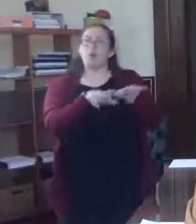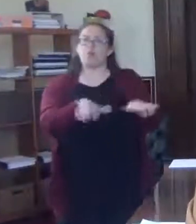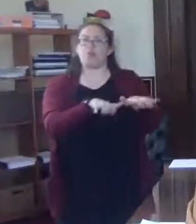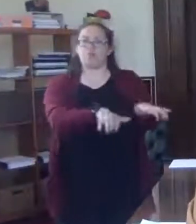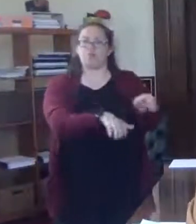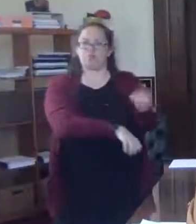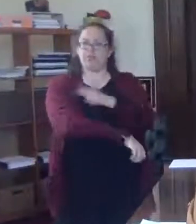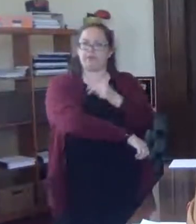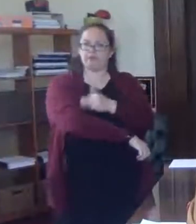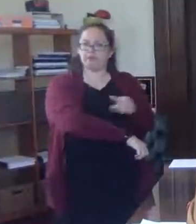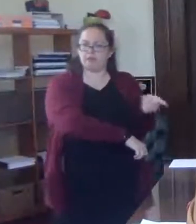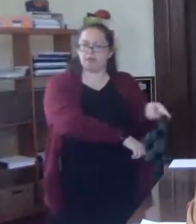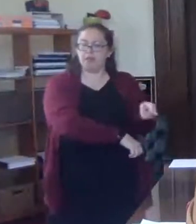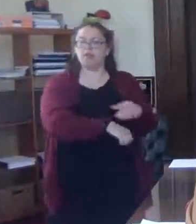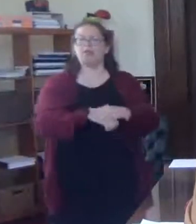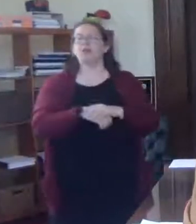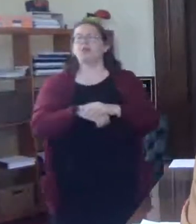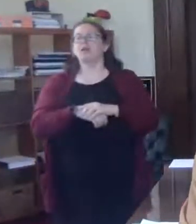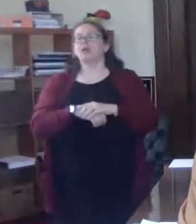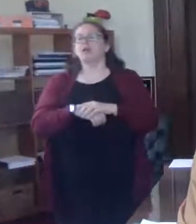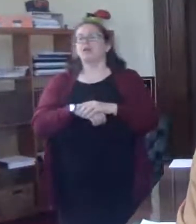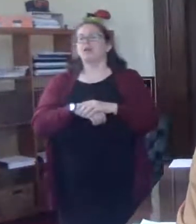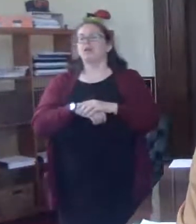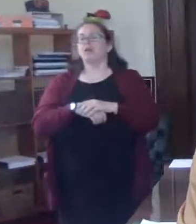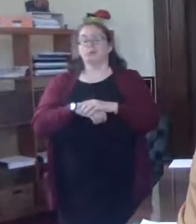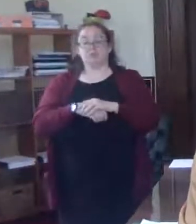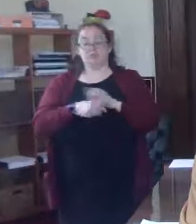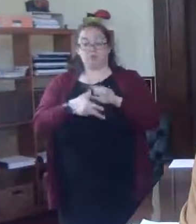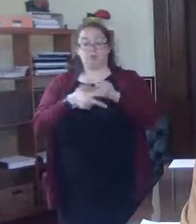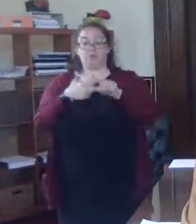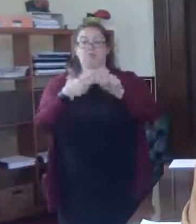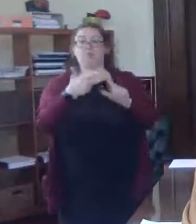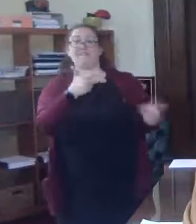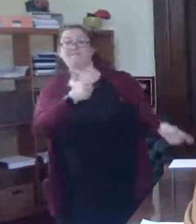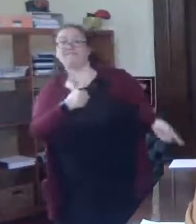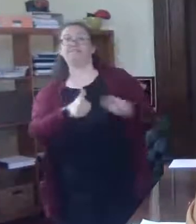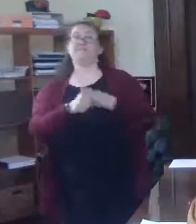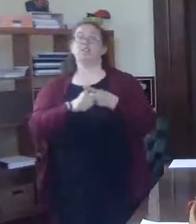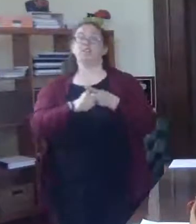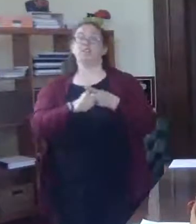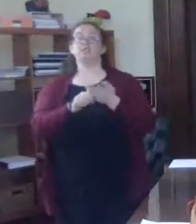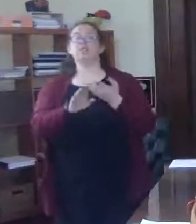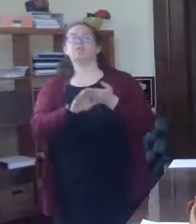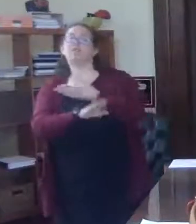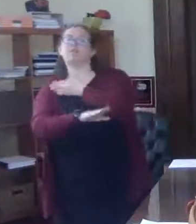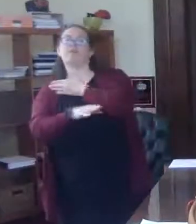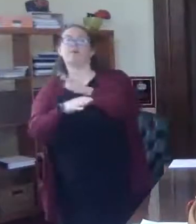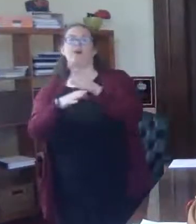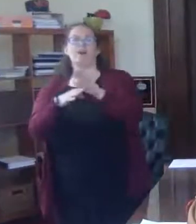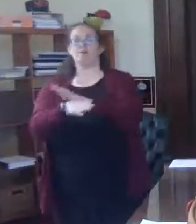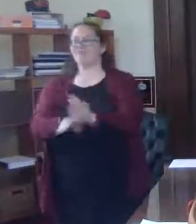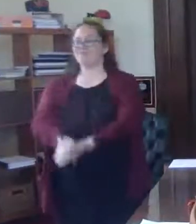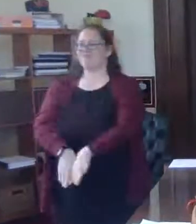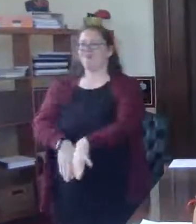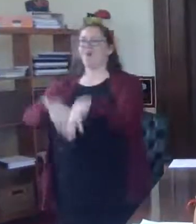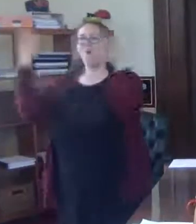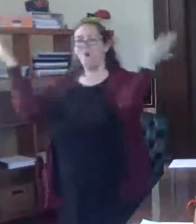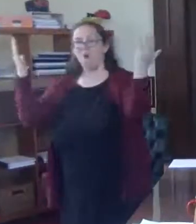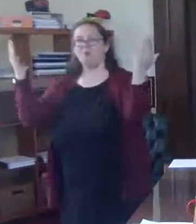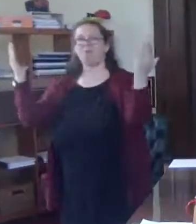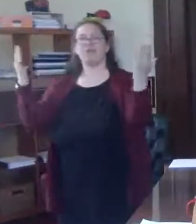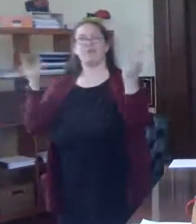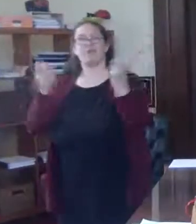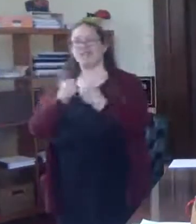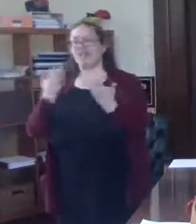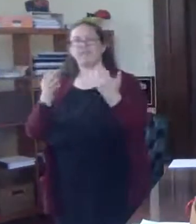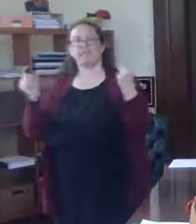things, and before business and the economy reopen in a major way.